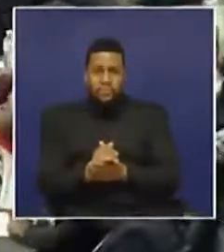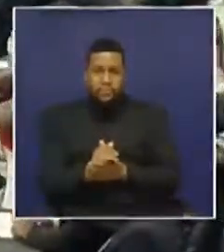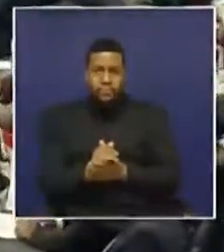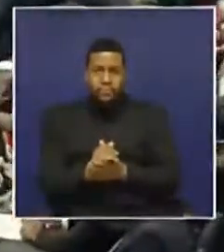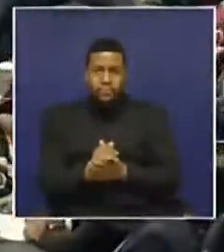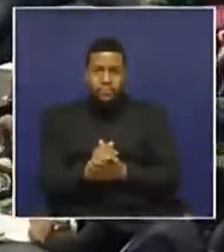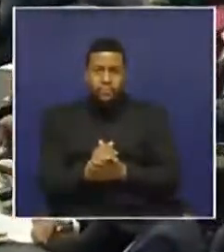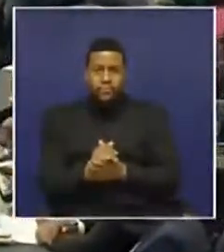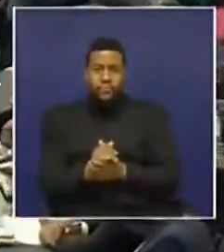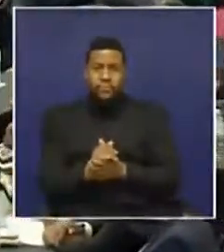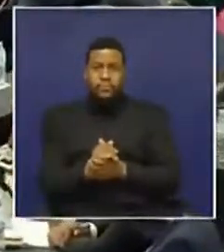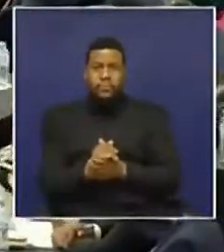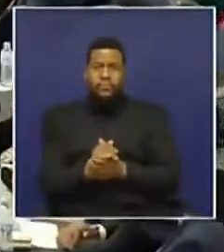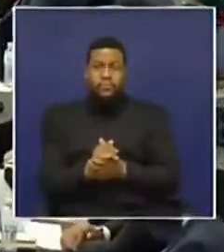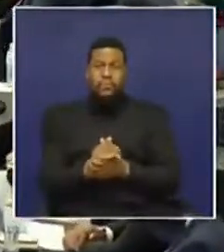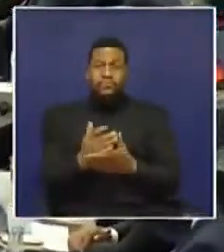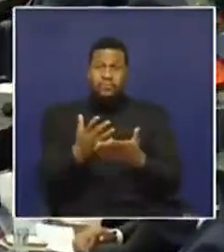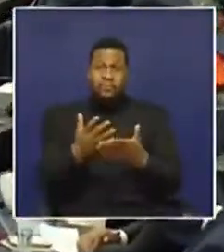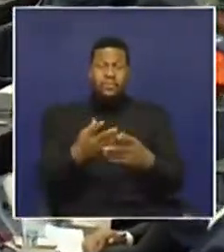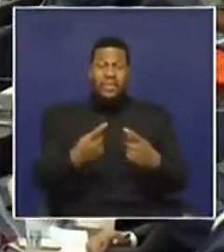Turning to the spending priorities.